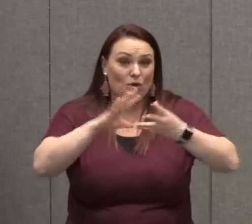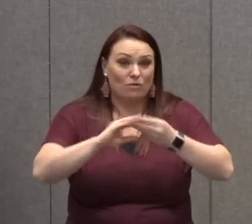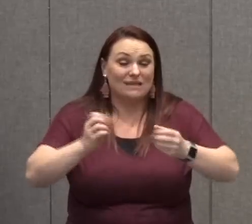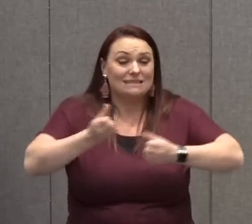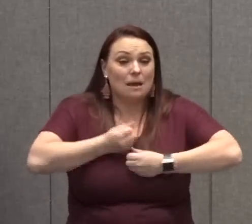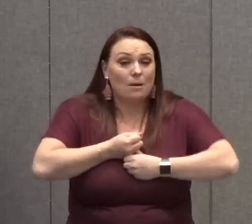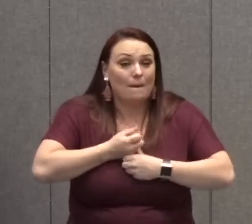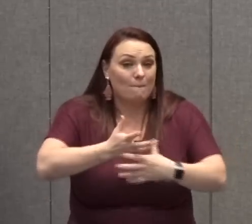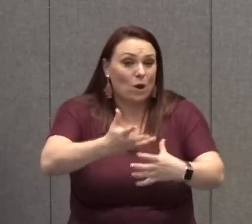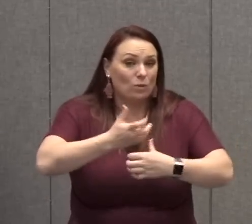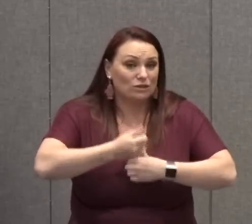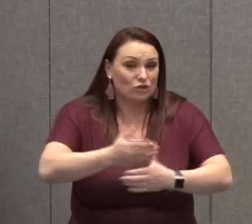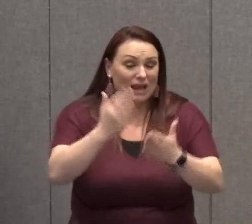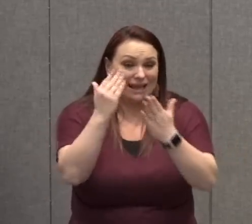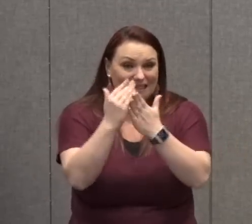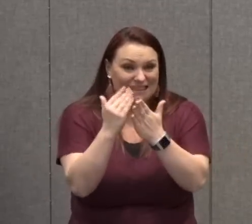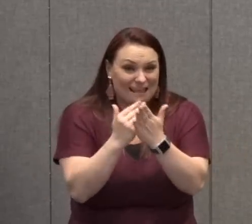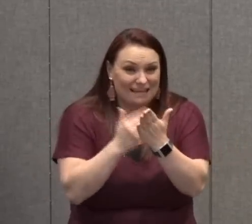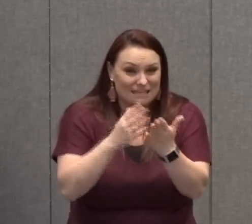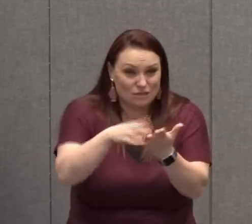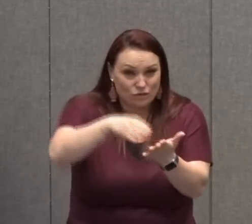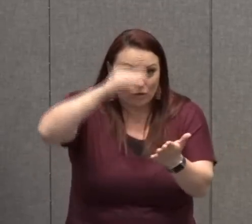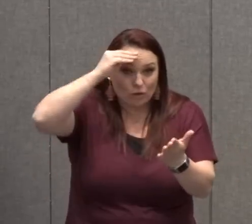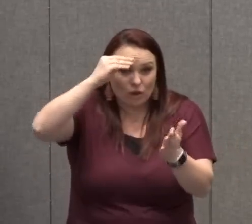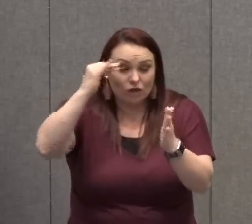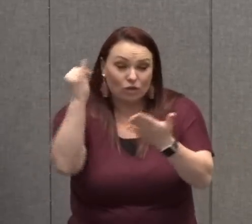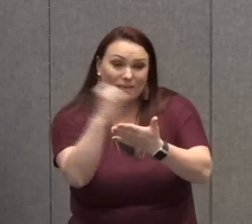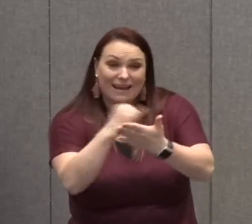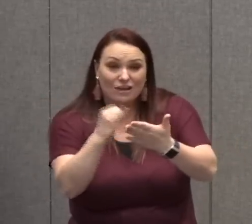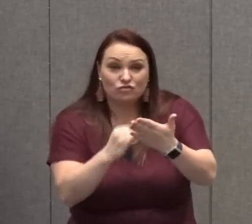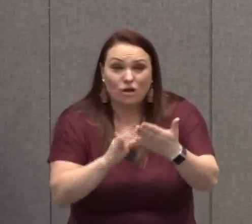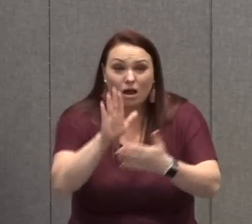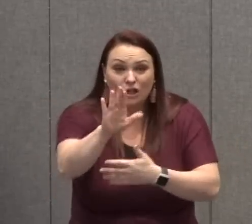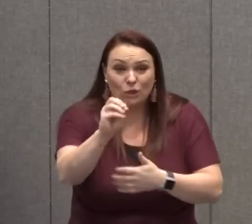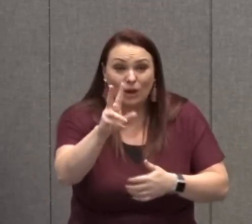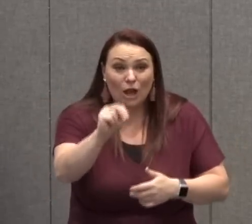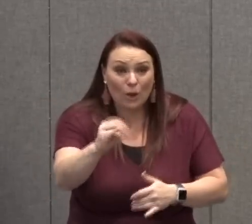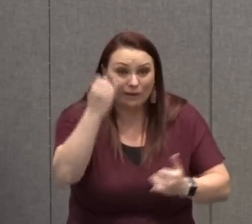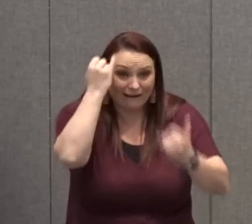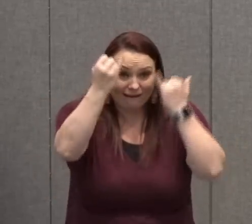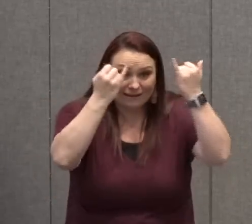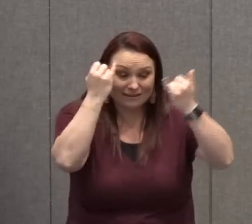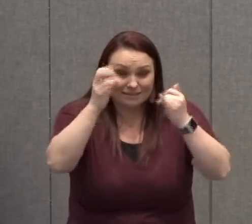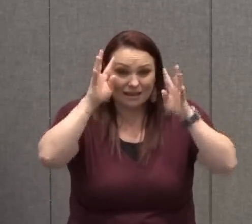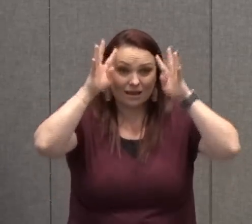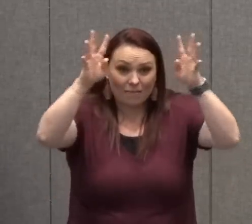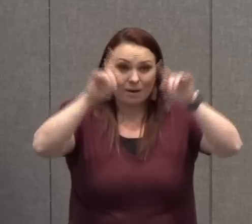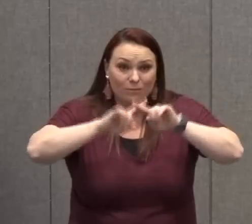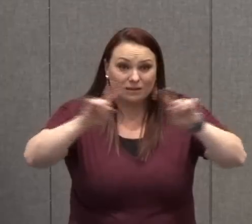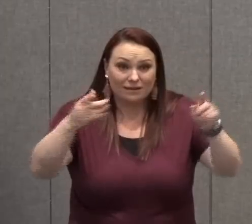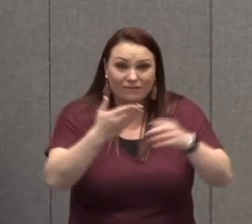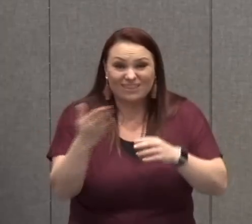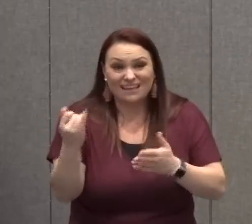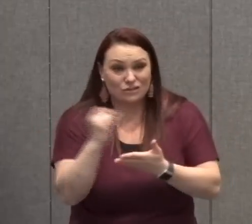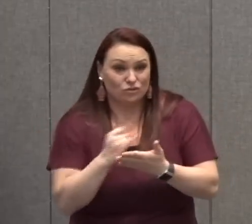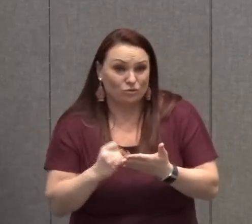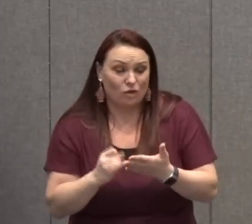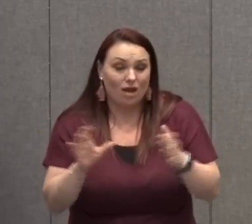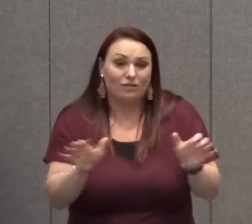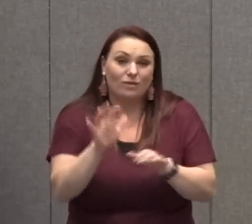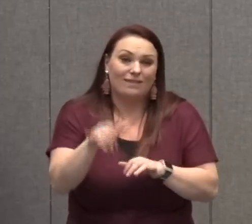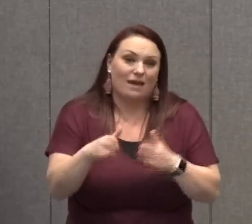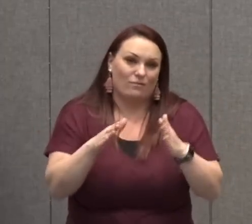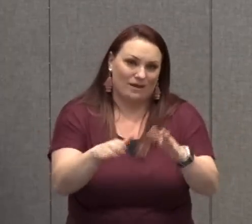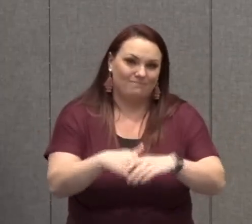you've been writing all the lessons you've learned you can illustrate your own ideas and come up with different things to draw and do it that way